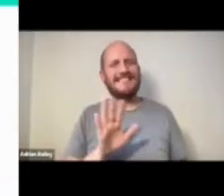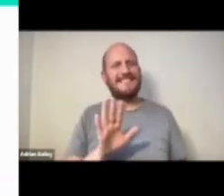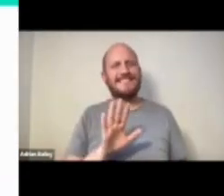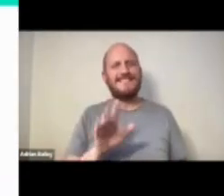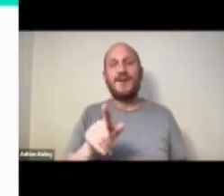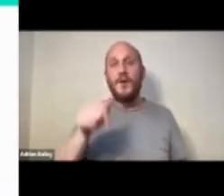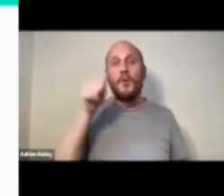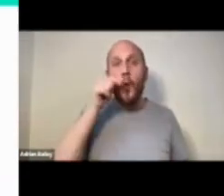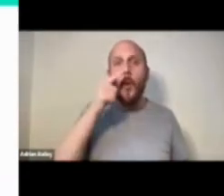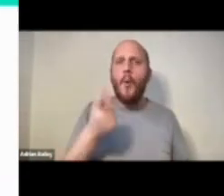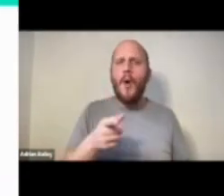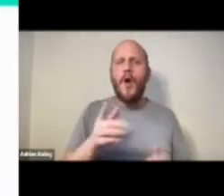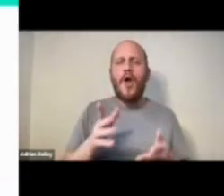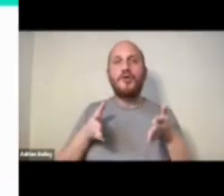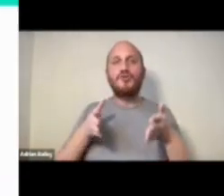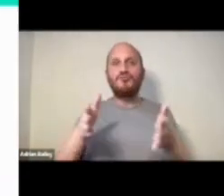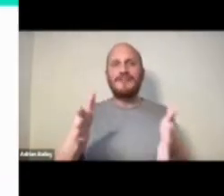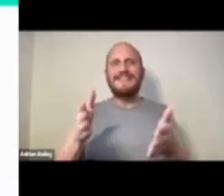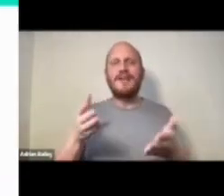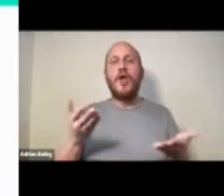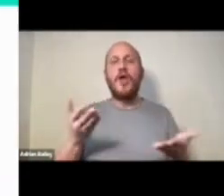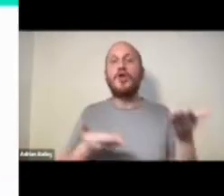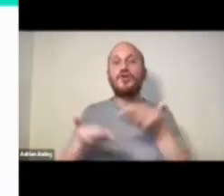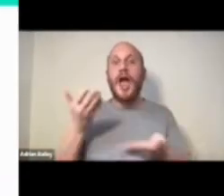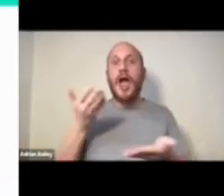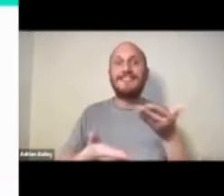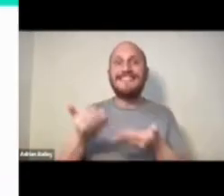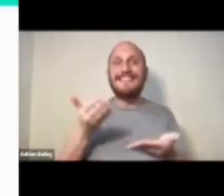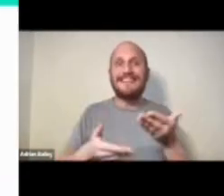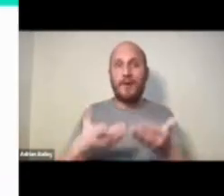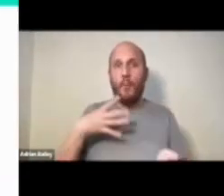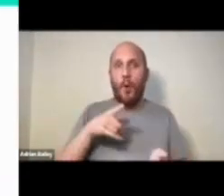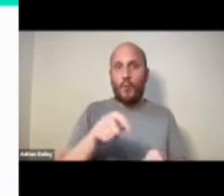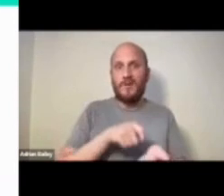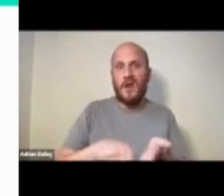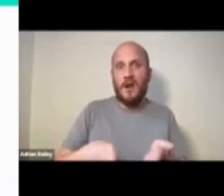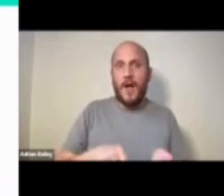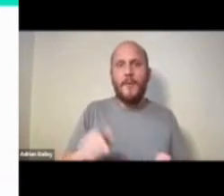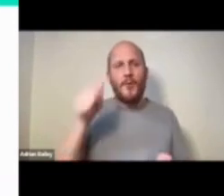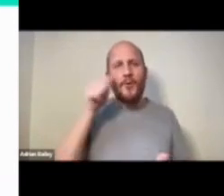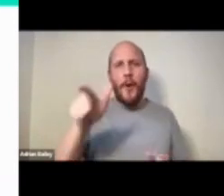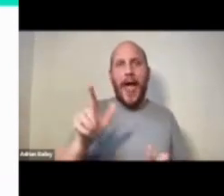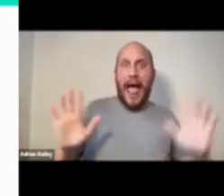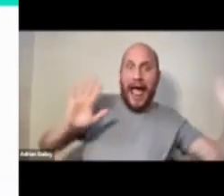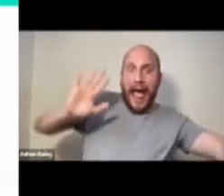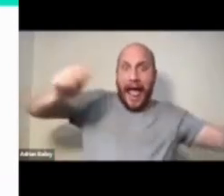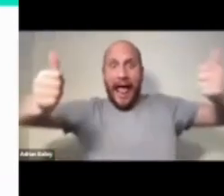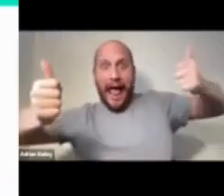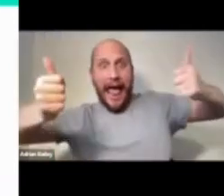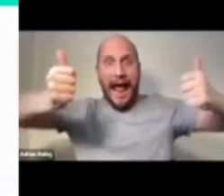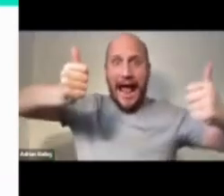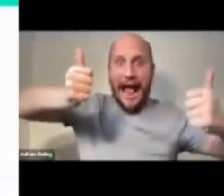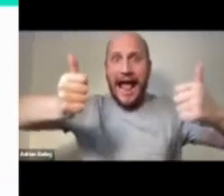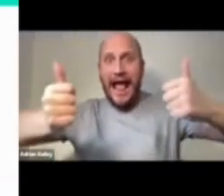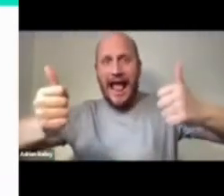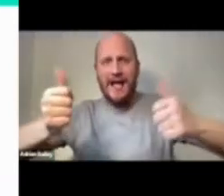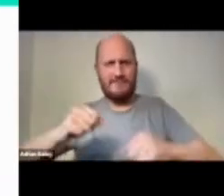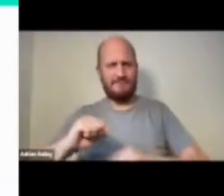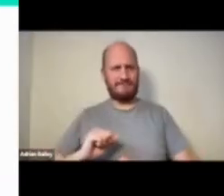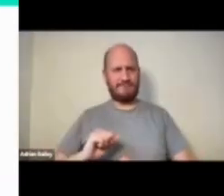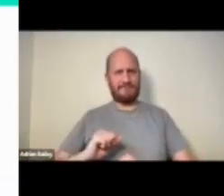you up to charities, and they're so cheerful, and they start with, "Hey, how are you today?" And it can come across as really